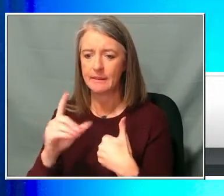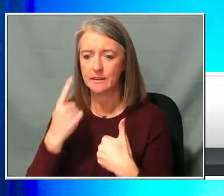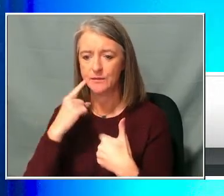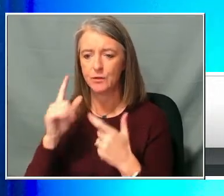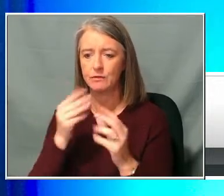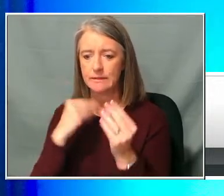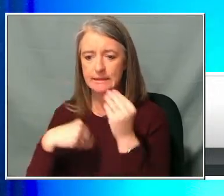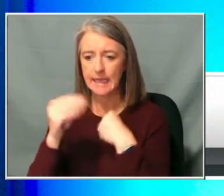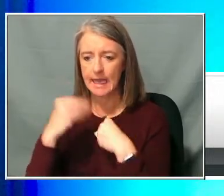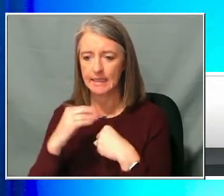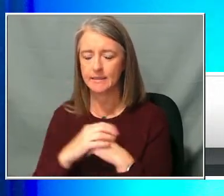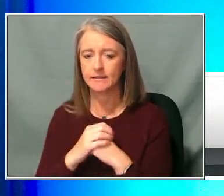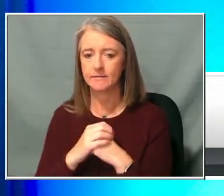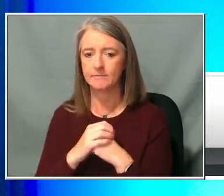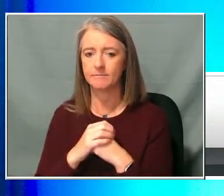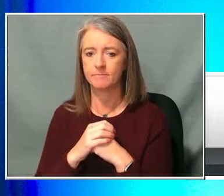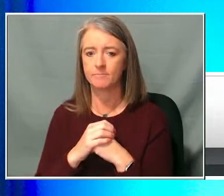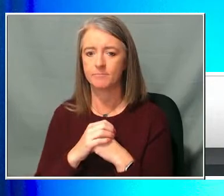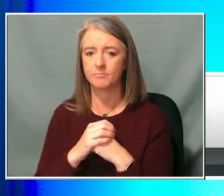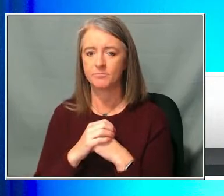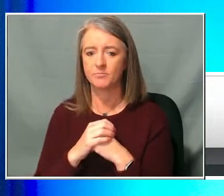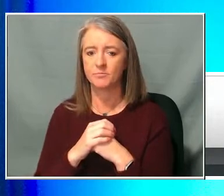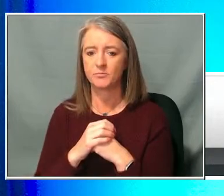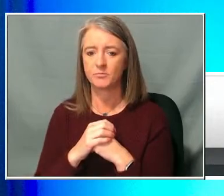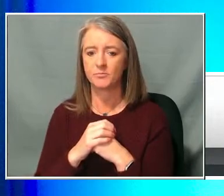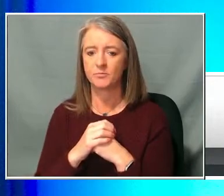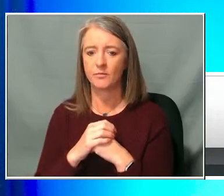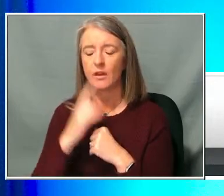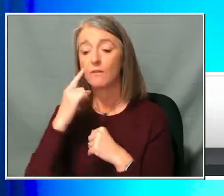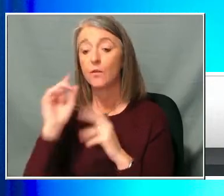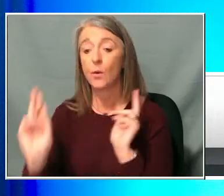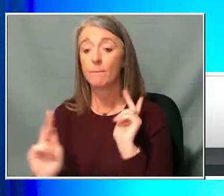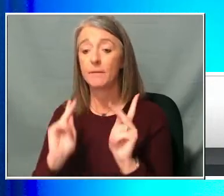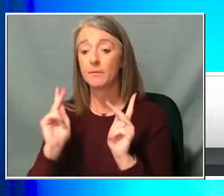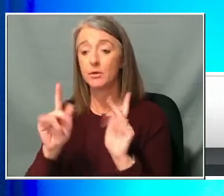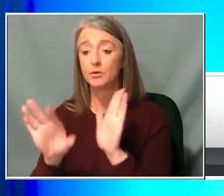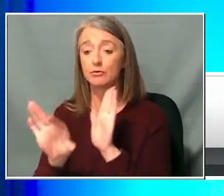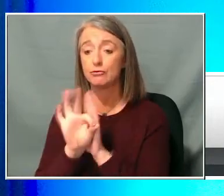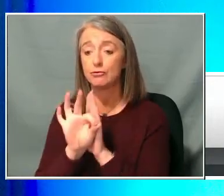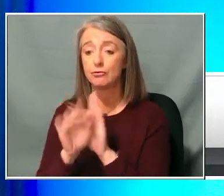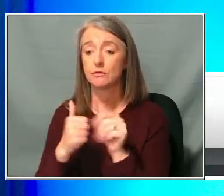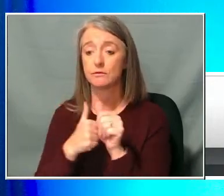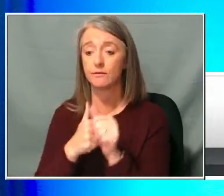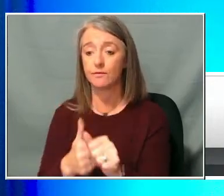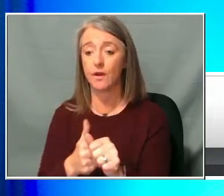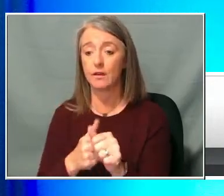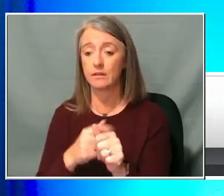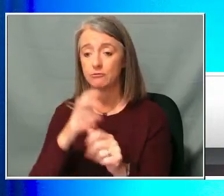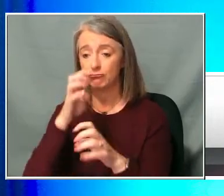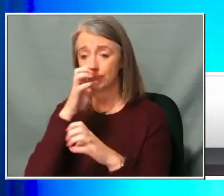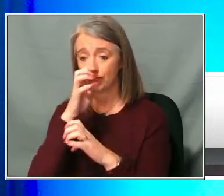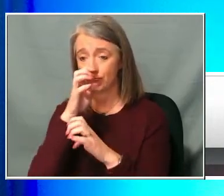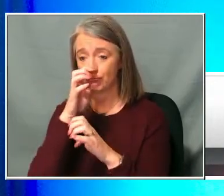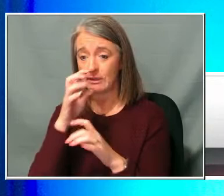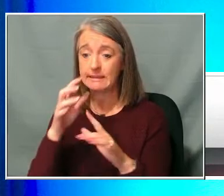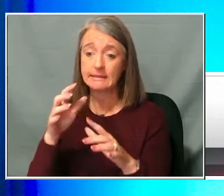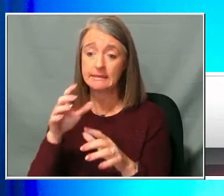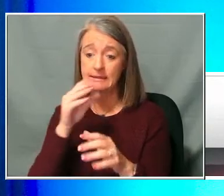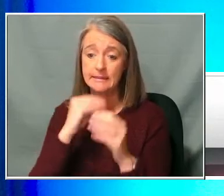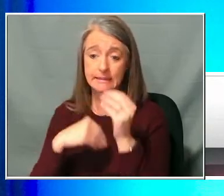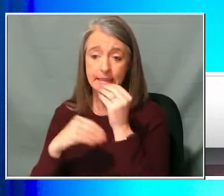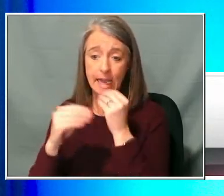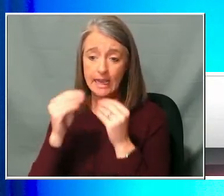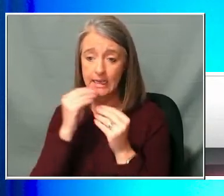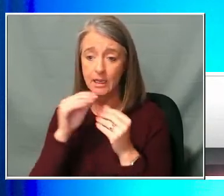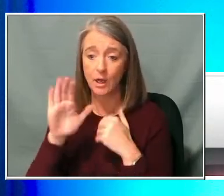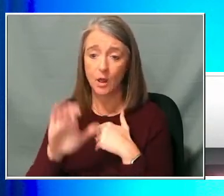Like Dr. Garino mentioned, for people that choose to follow the very strict diet, either strict